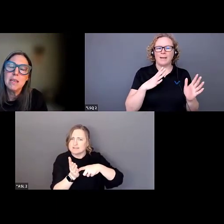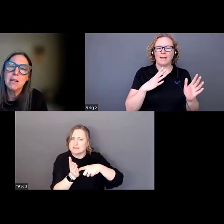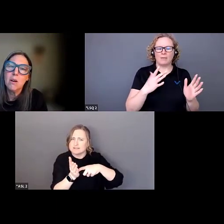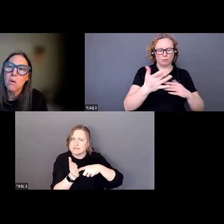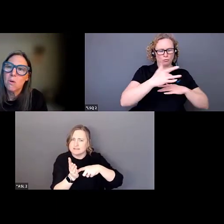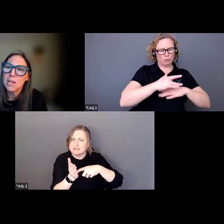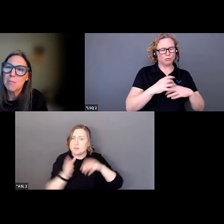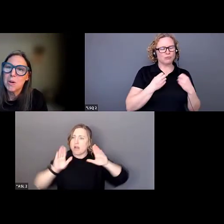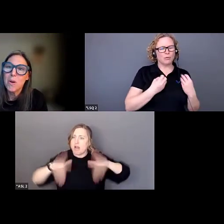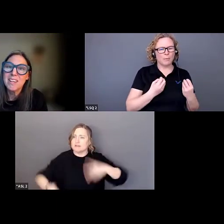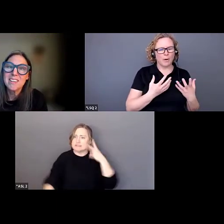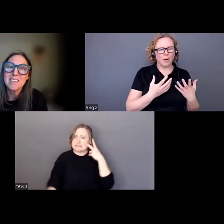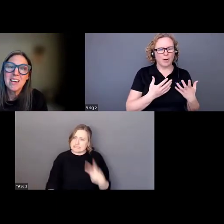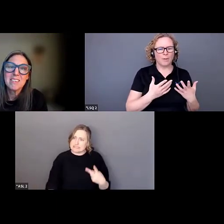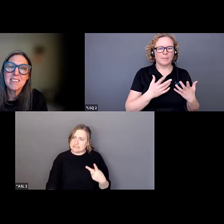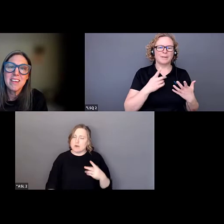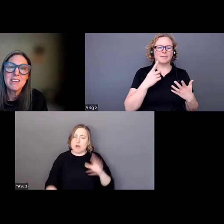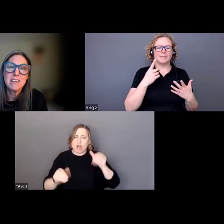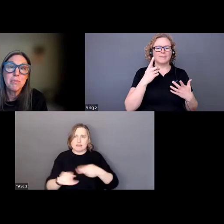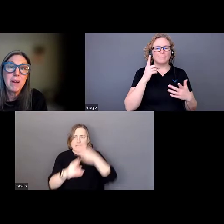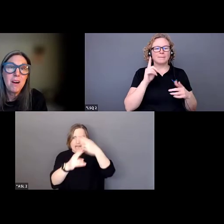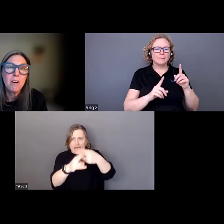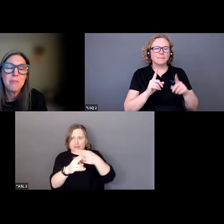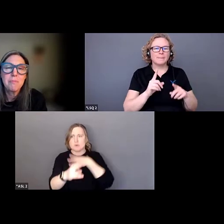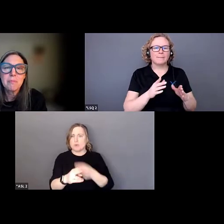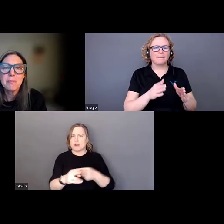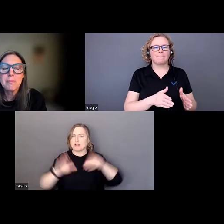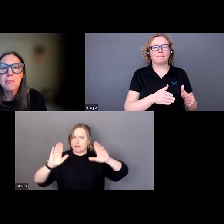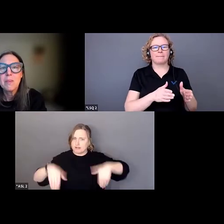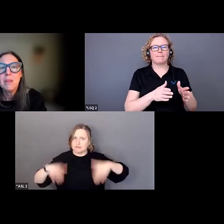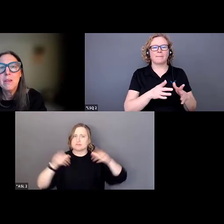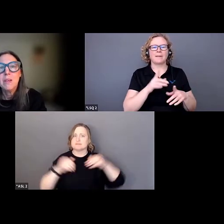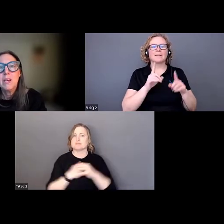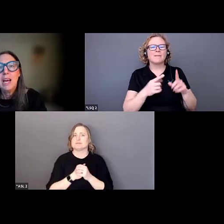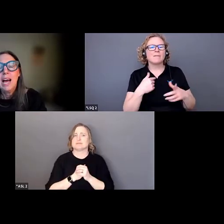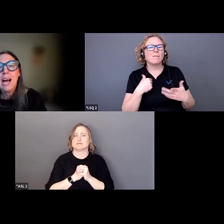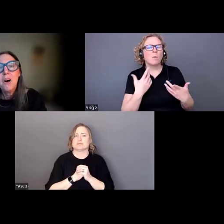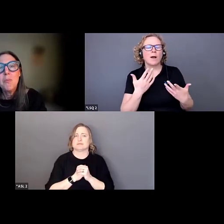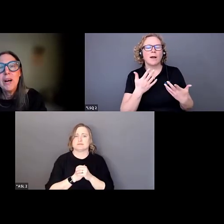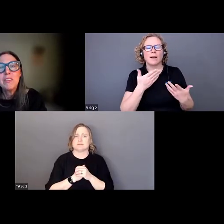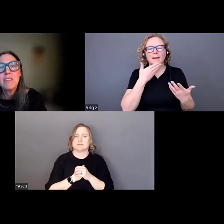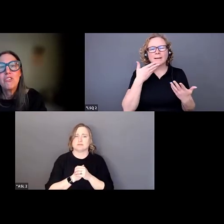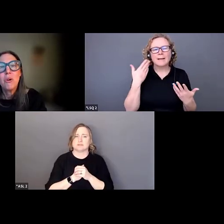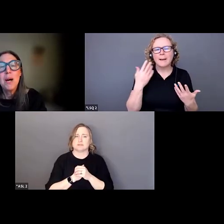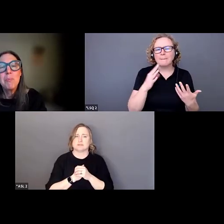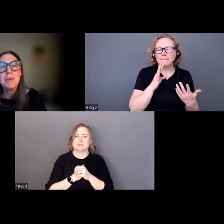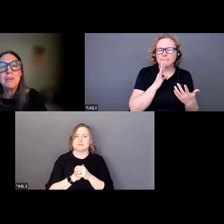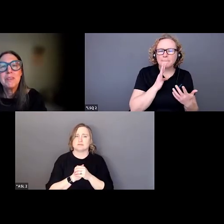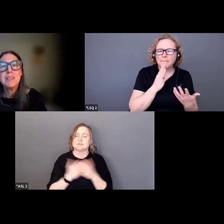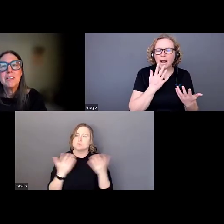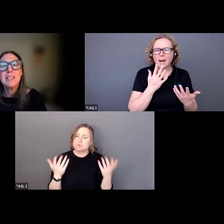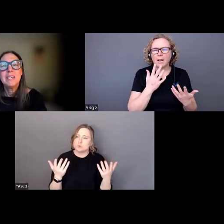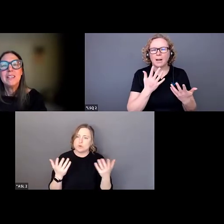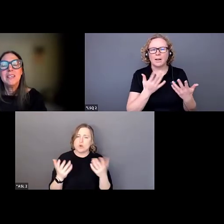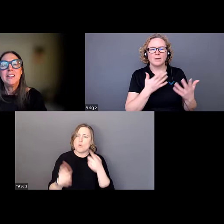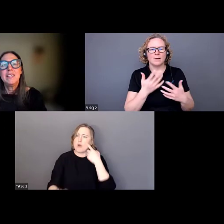without seeing or naming whiteness as a site of power. How might this show up?